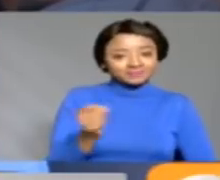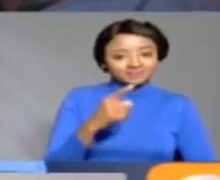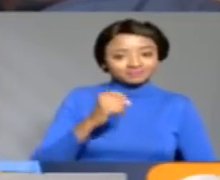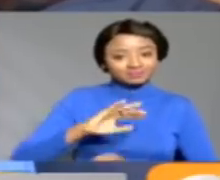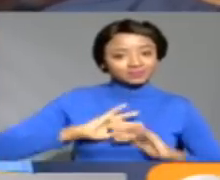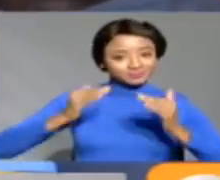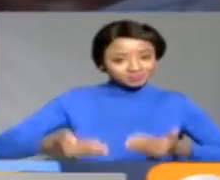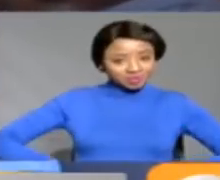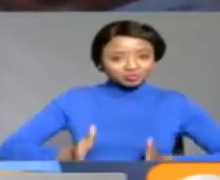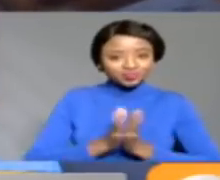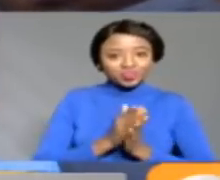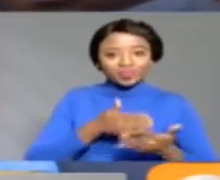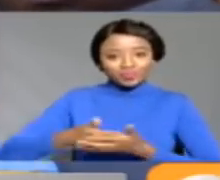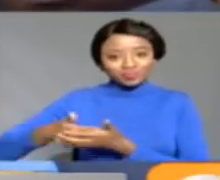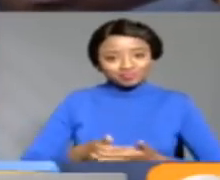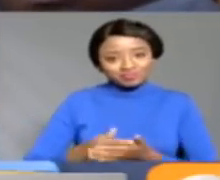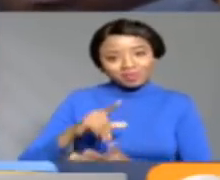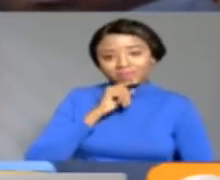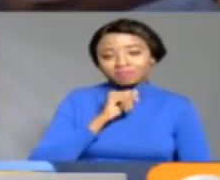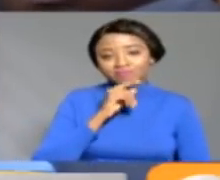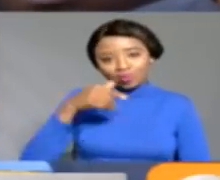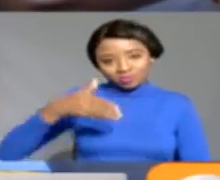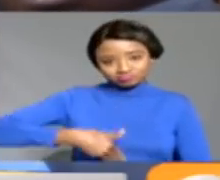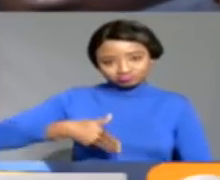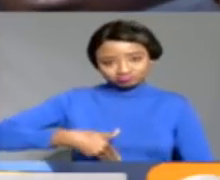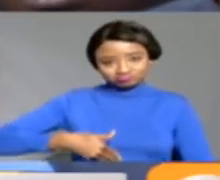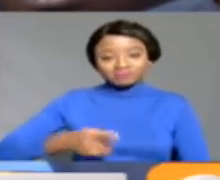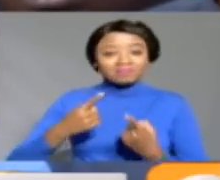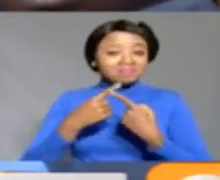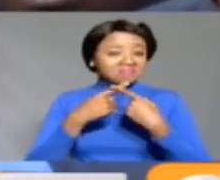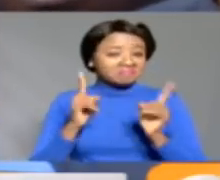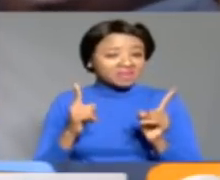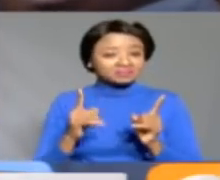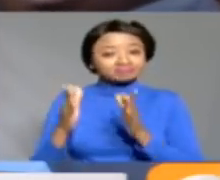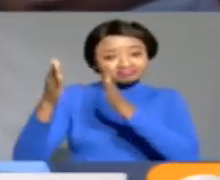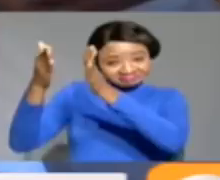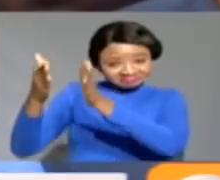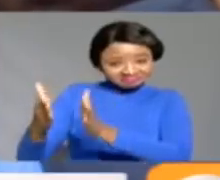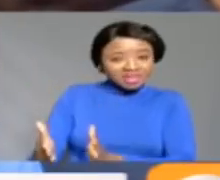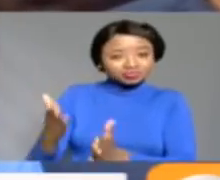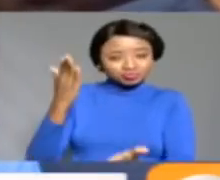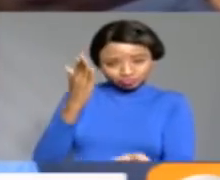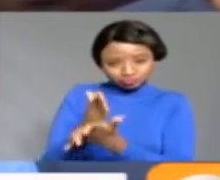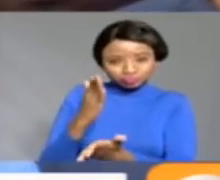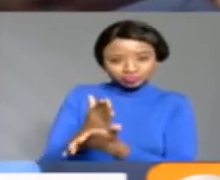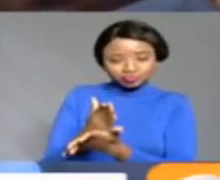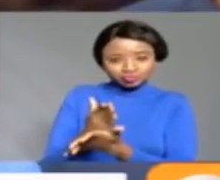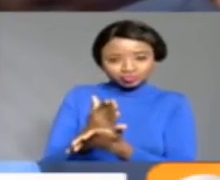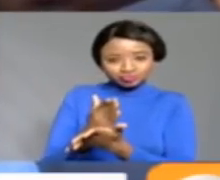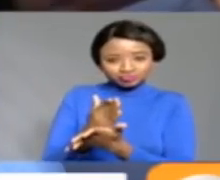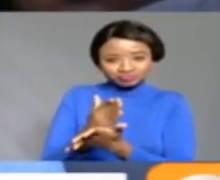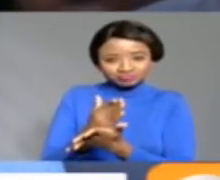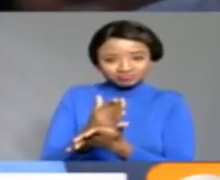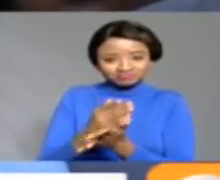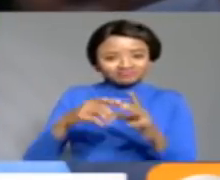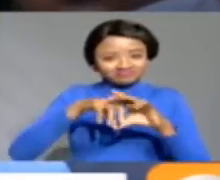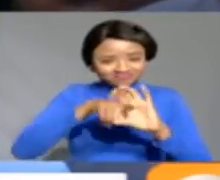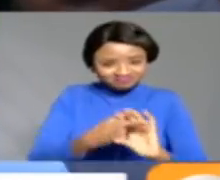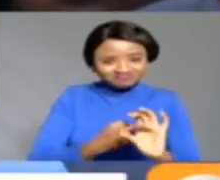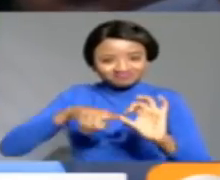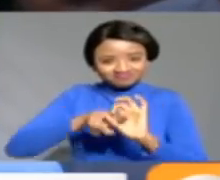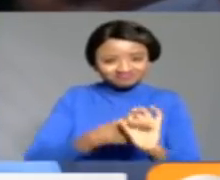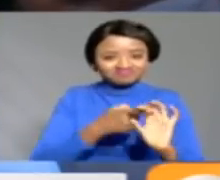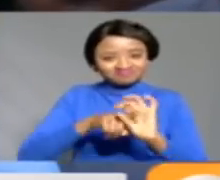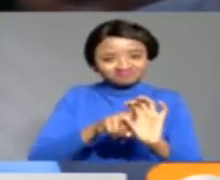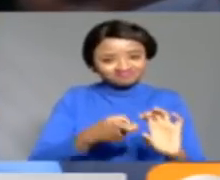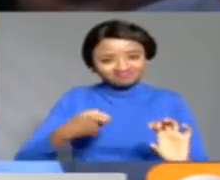with a male fetus. Unfortunately, I think somebody mutilated the fetus. Therefore, what we